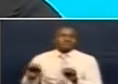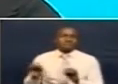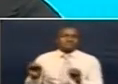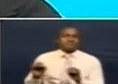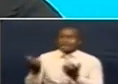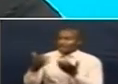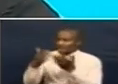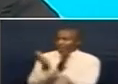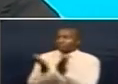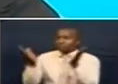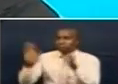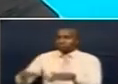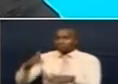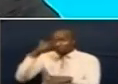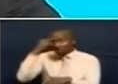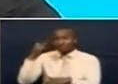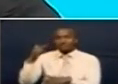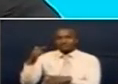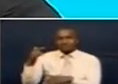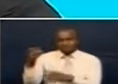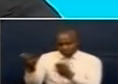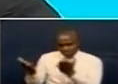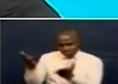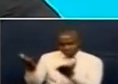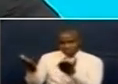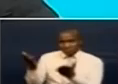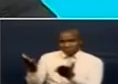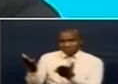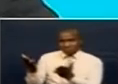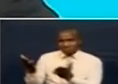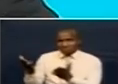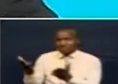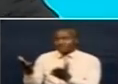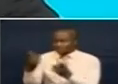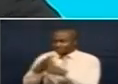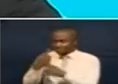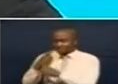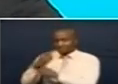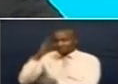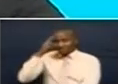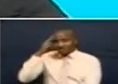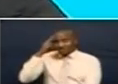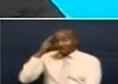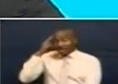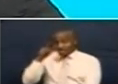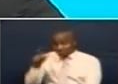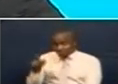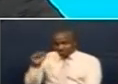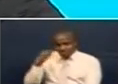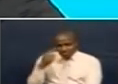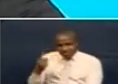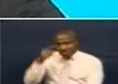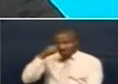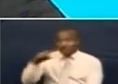collapse because of an aggregate of factors. And these factors can be traced to